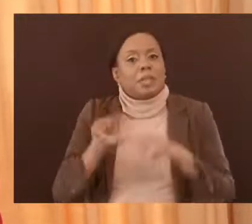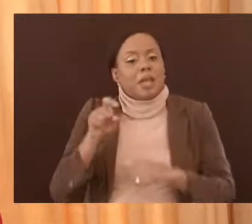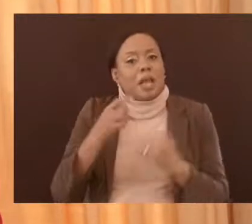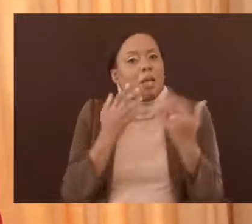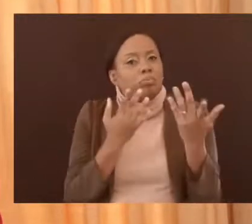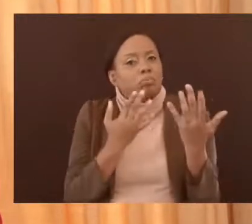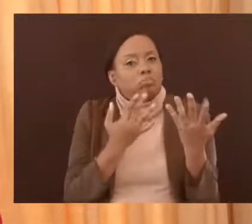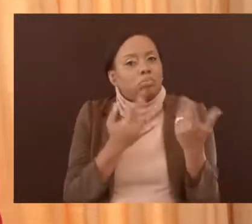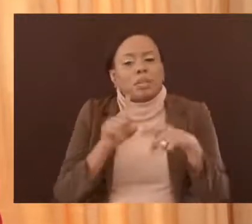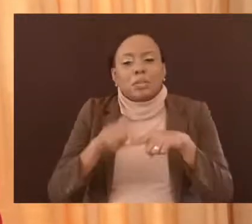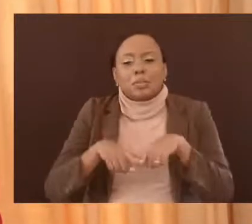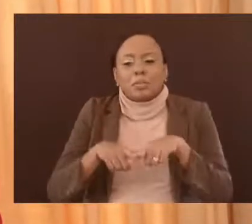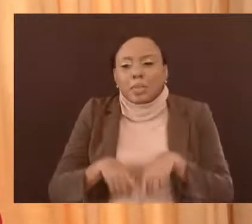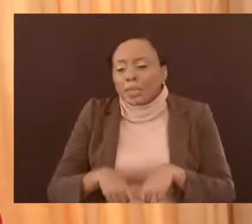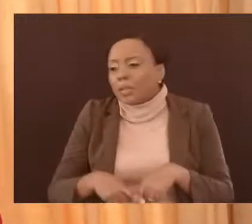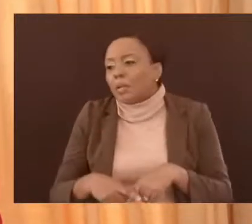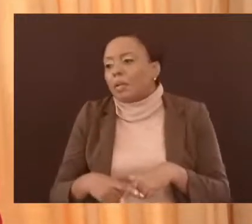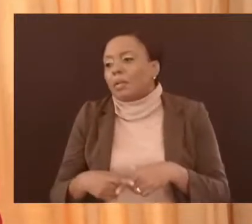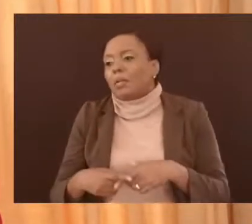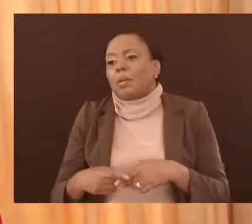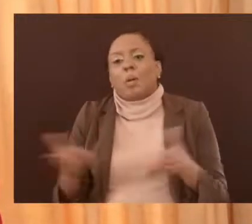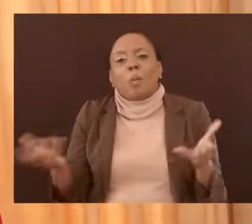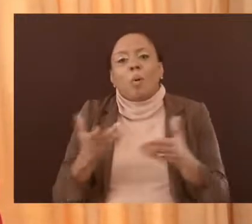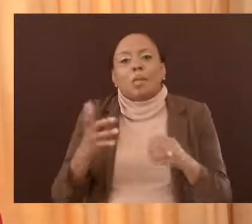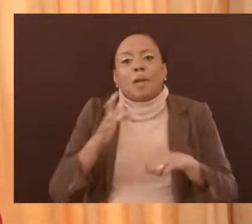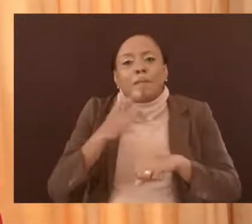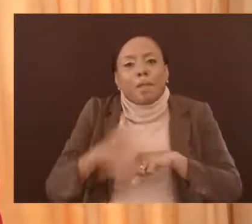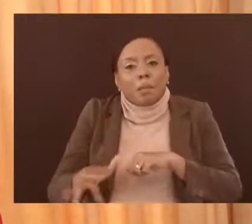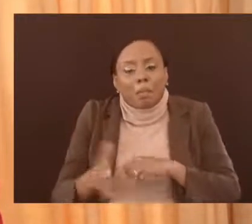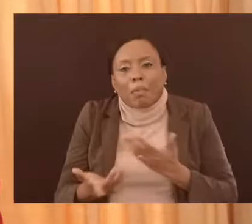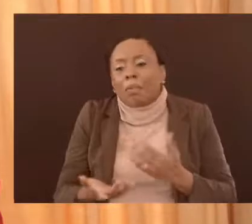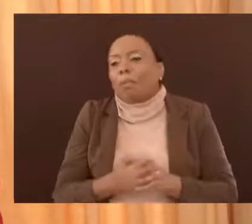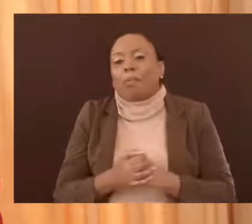on obviously spaces and availability at various